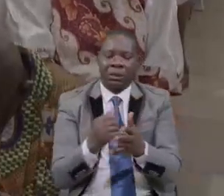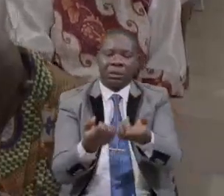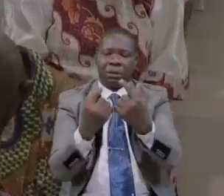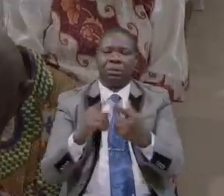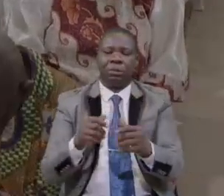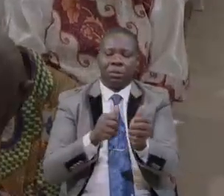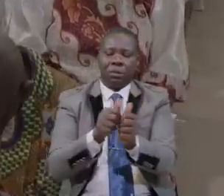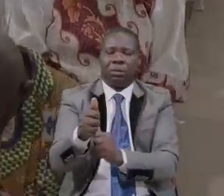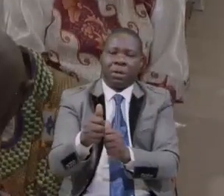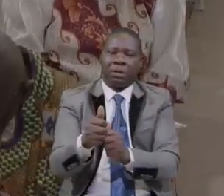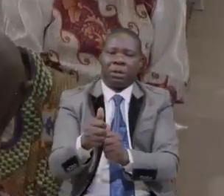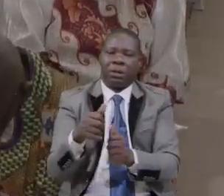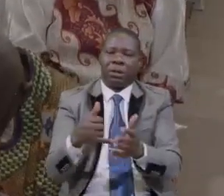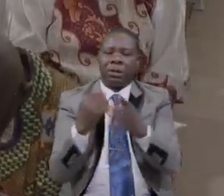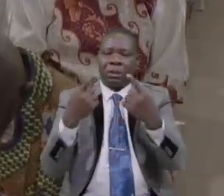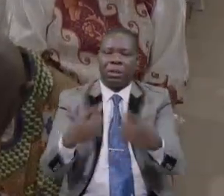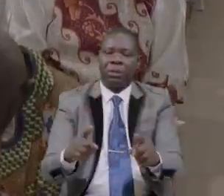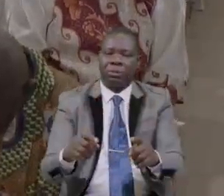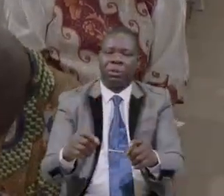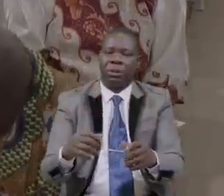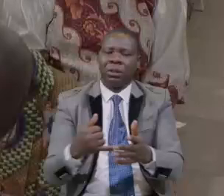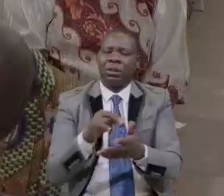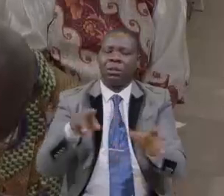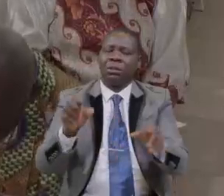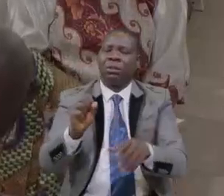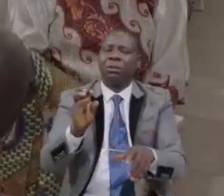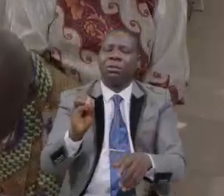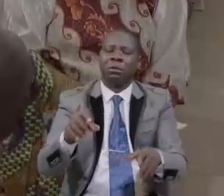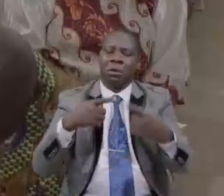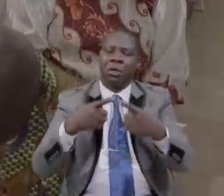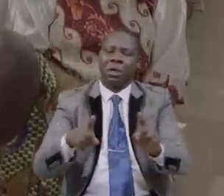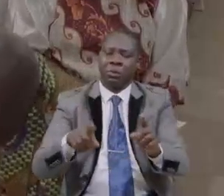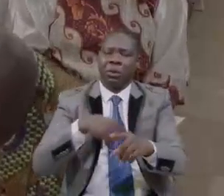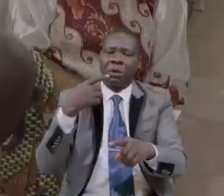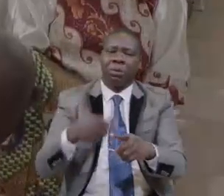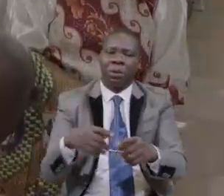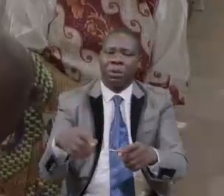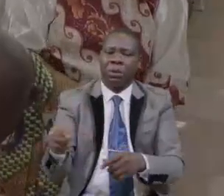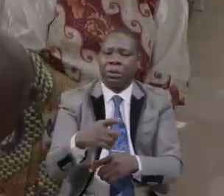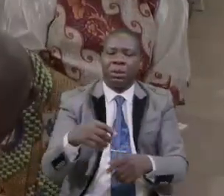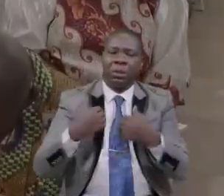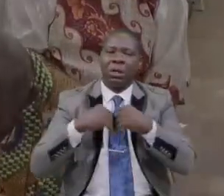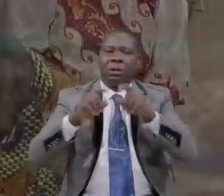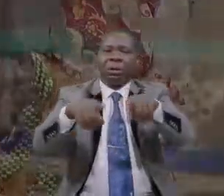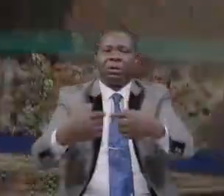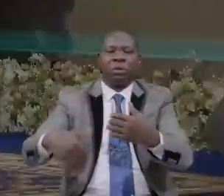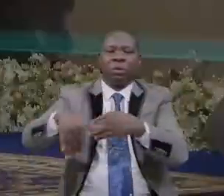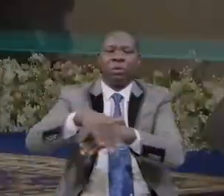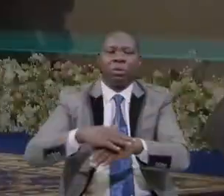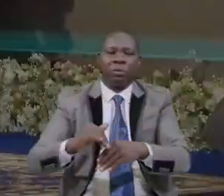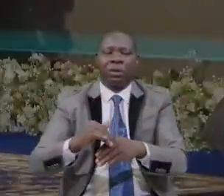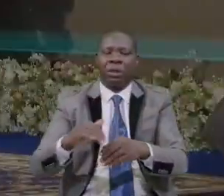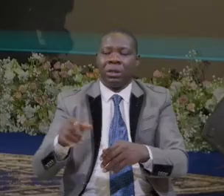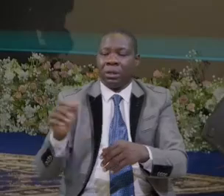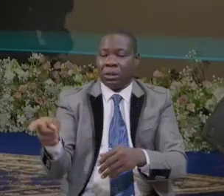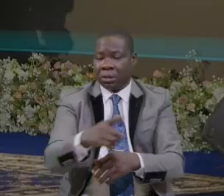means it so happened, when they were gone over, they went over